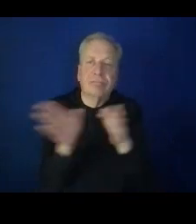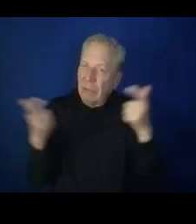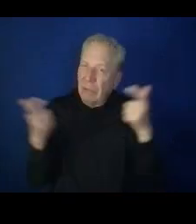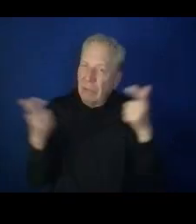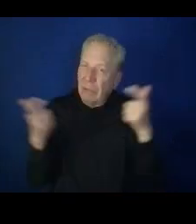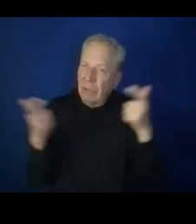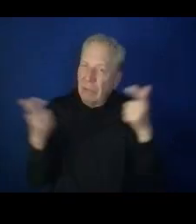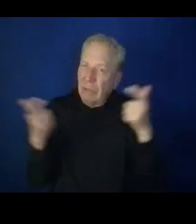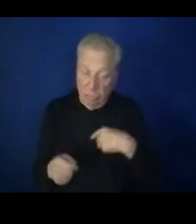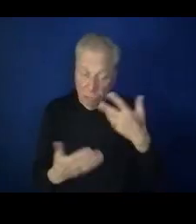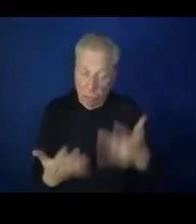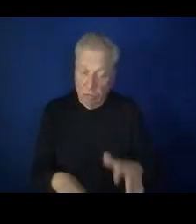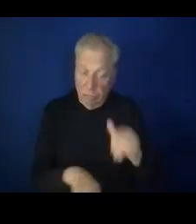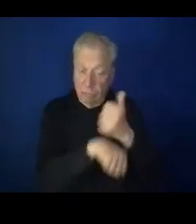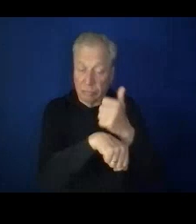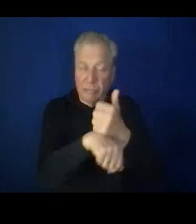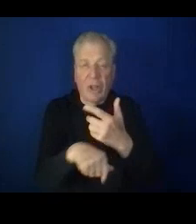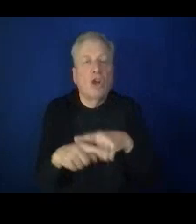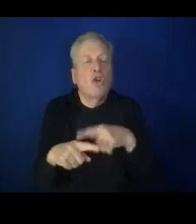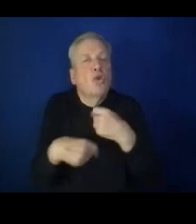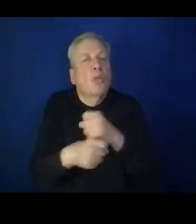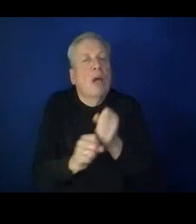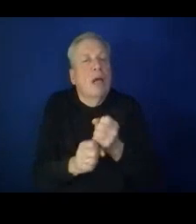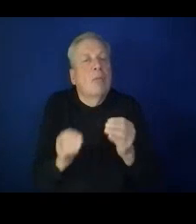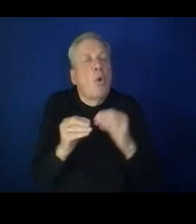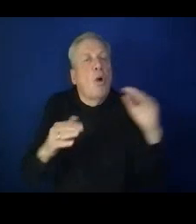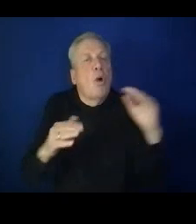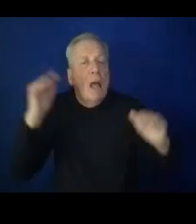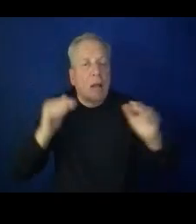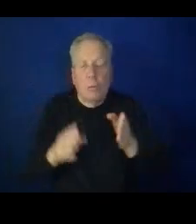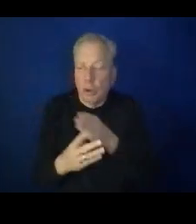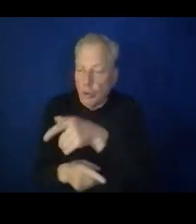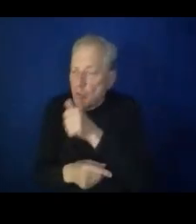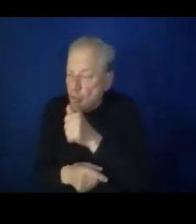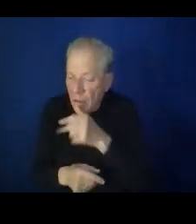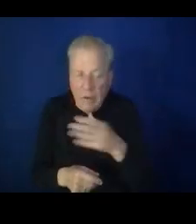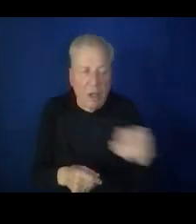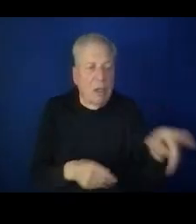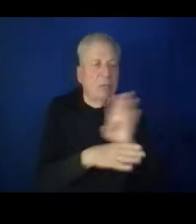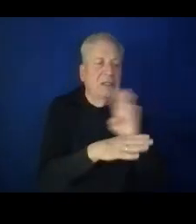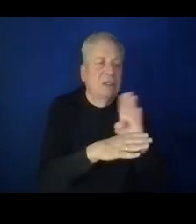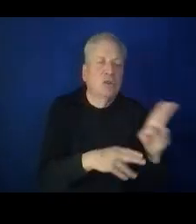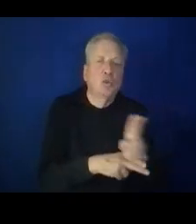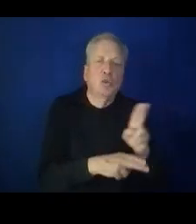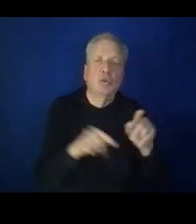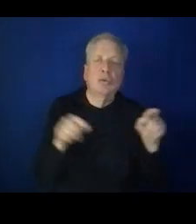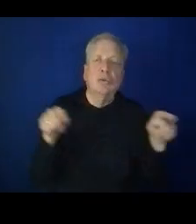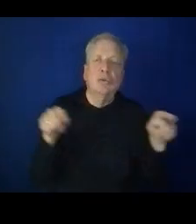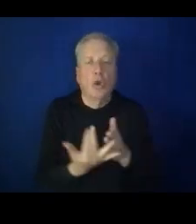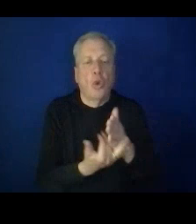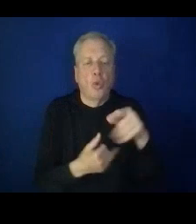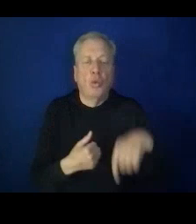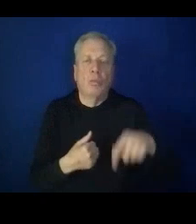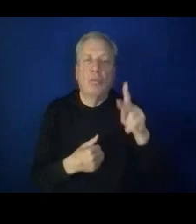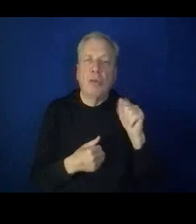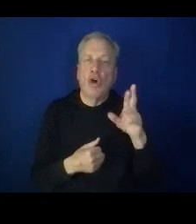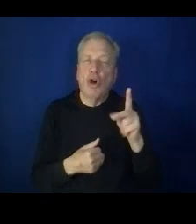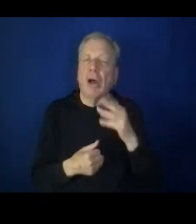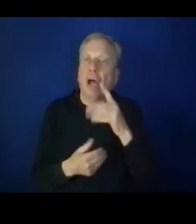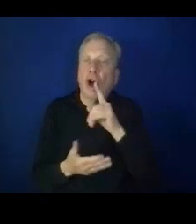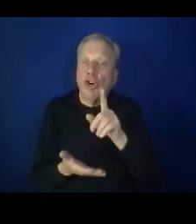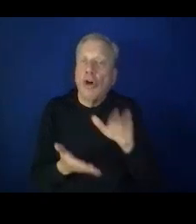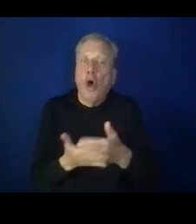place to kind of bring a little bit of balance between private use and commercial use throughout the park. Kind of tied